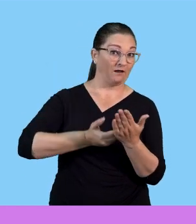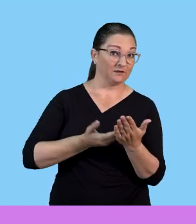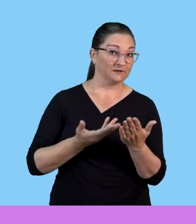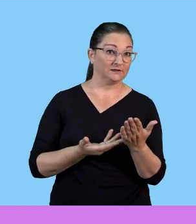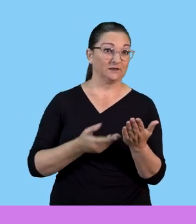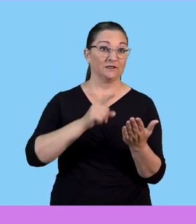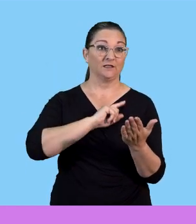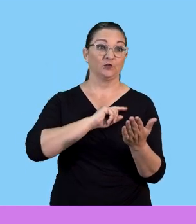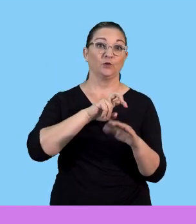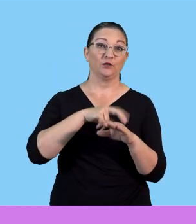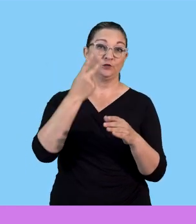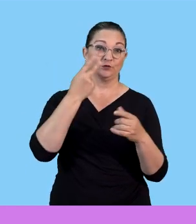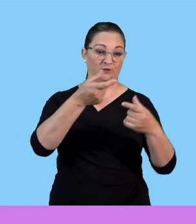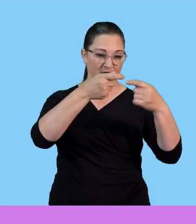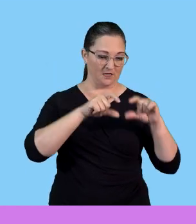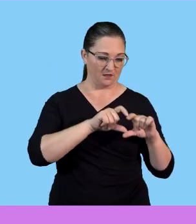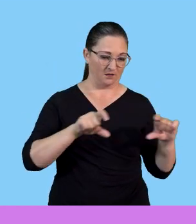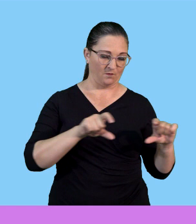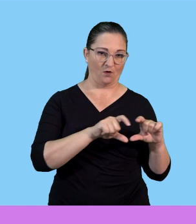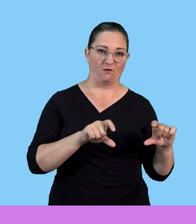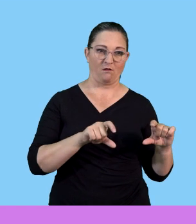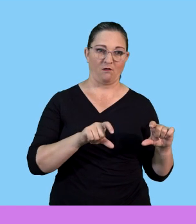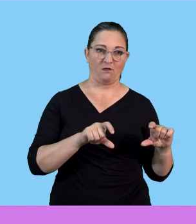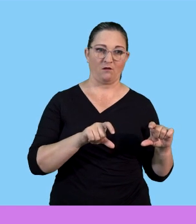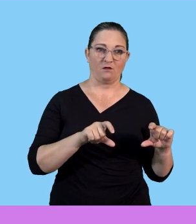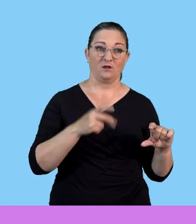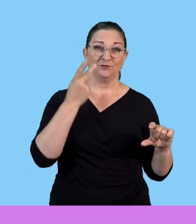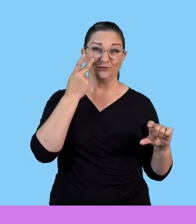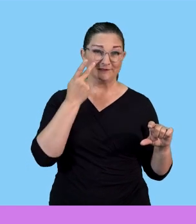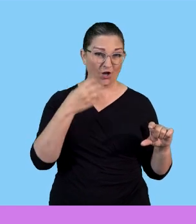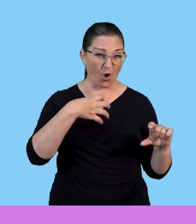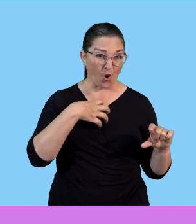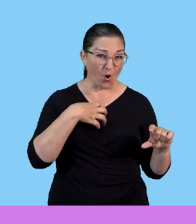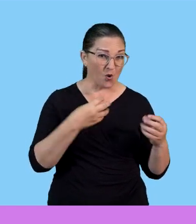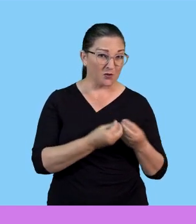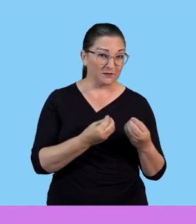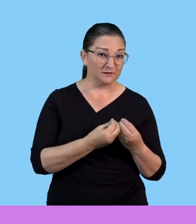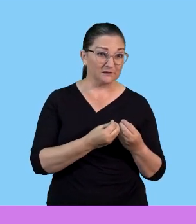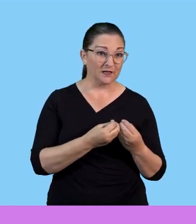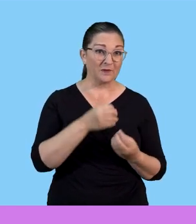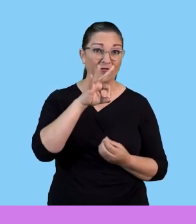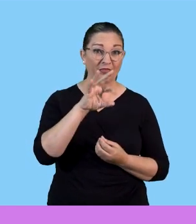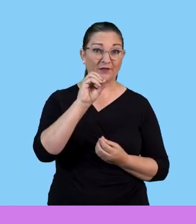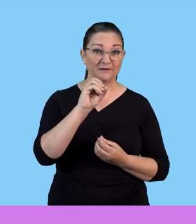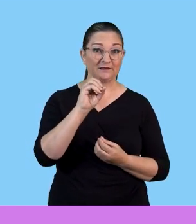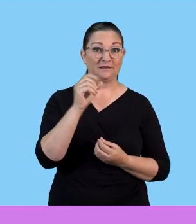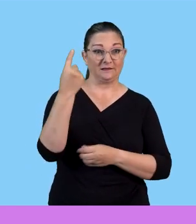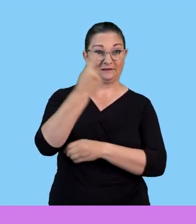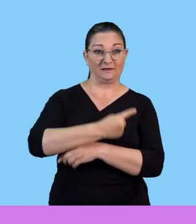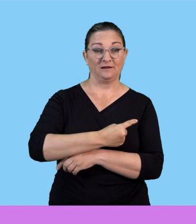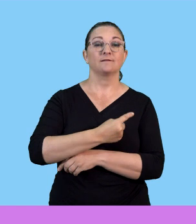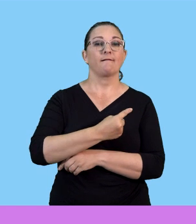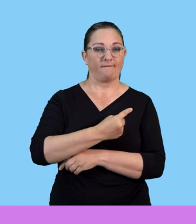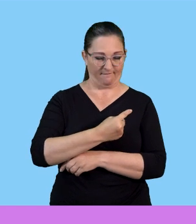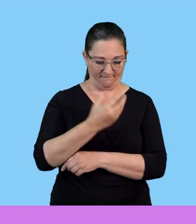previous account, we need to go and look at the payment history. In arrears, by 30